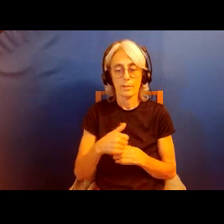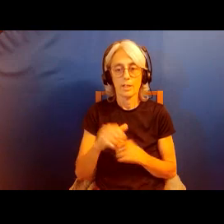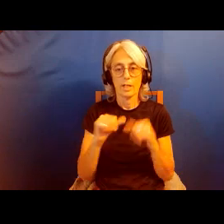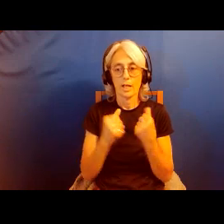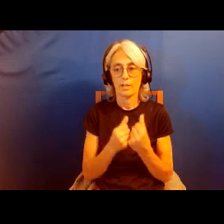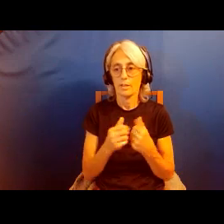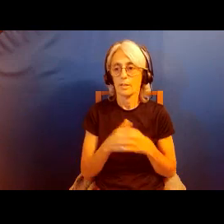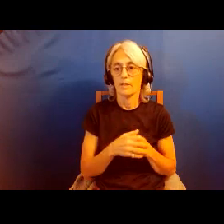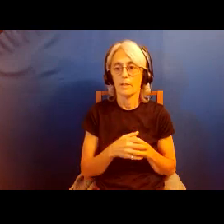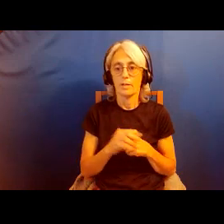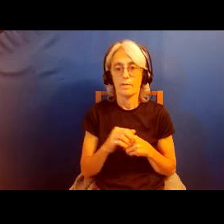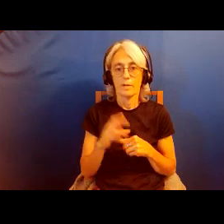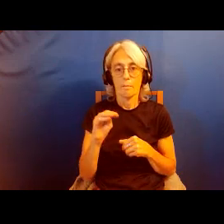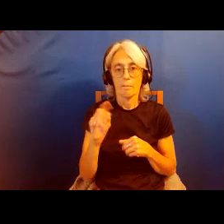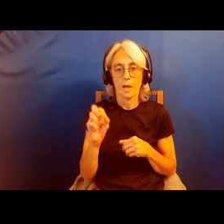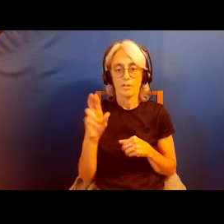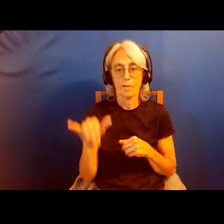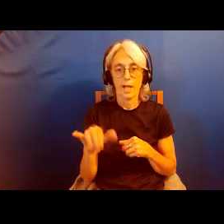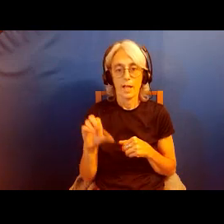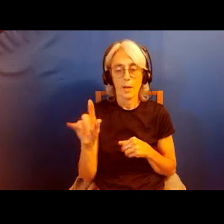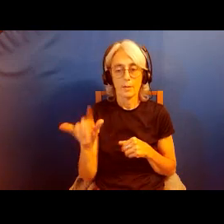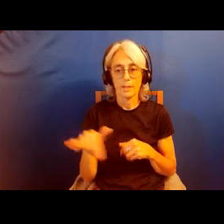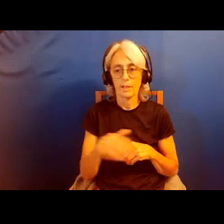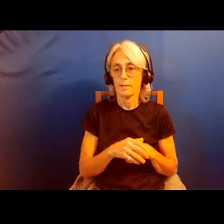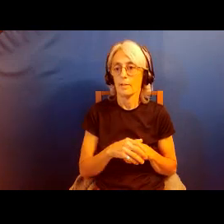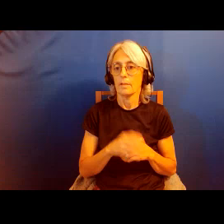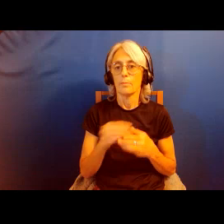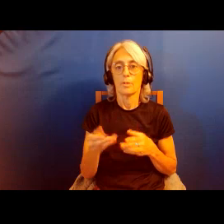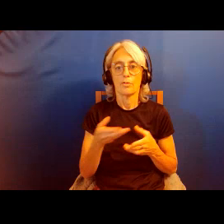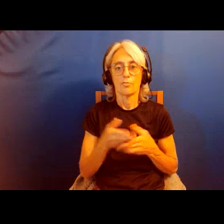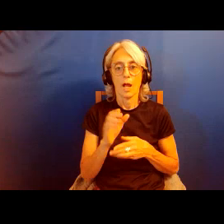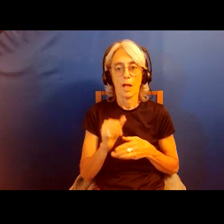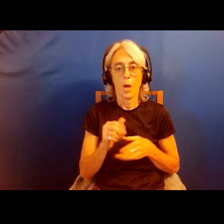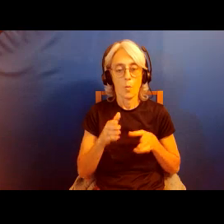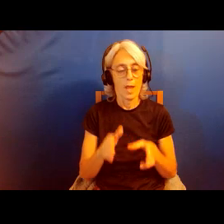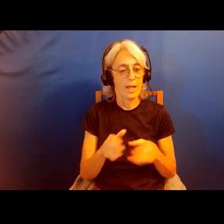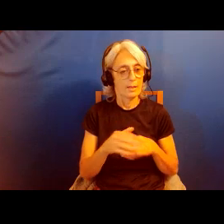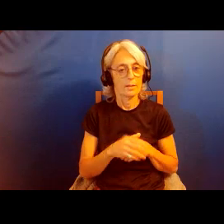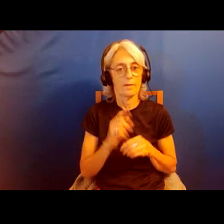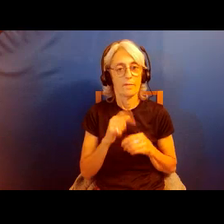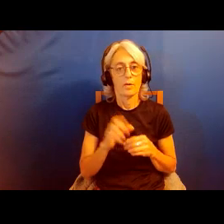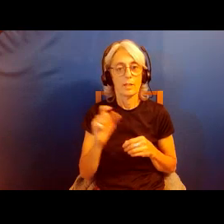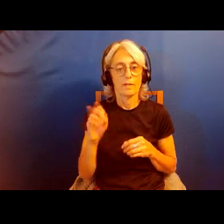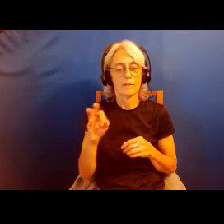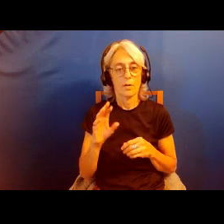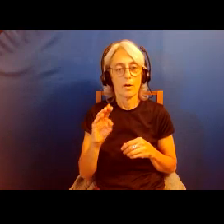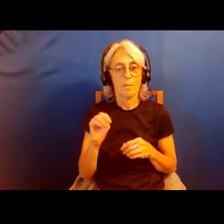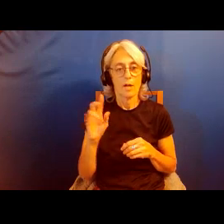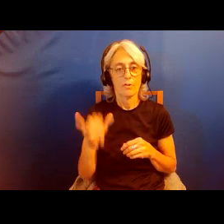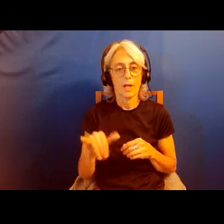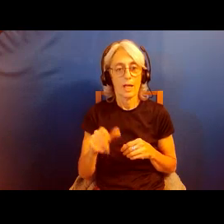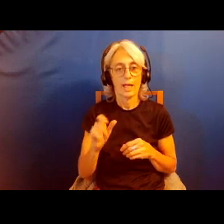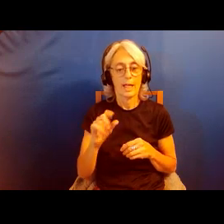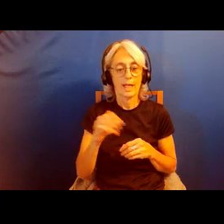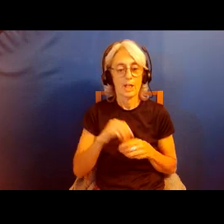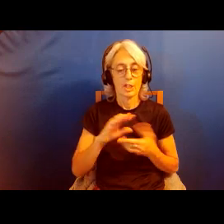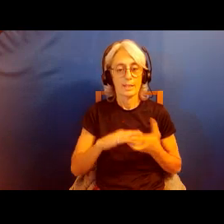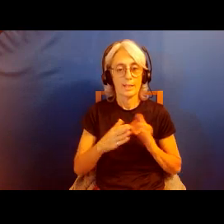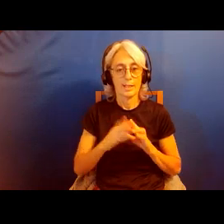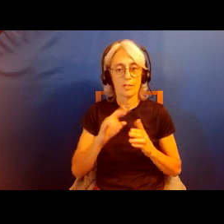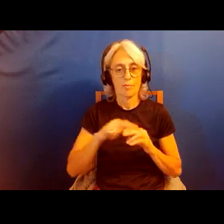for Monterey County to purchase right-of-way for the San Francisco-Monterey Intercity Rail Project. The